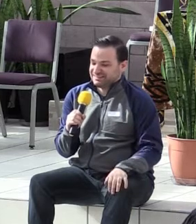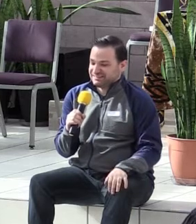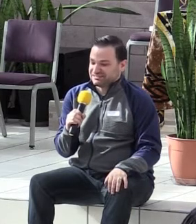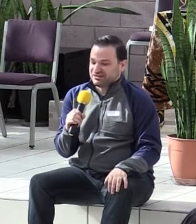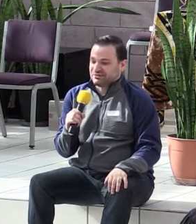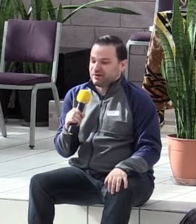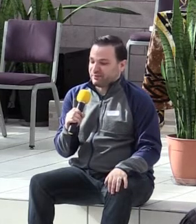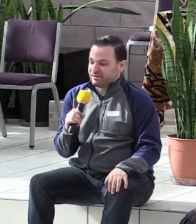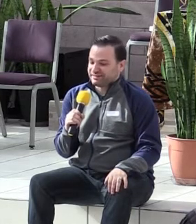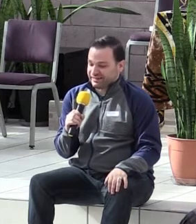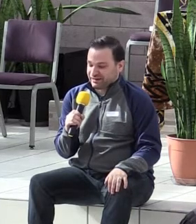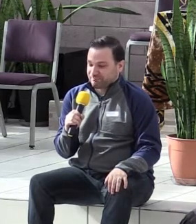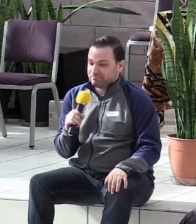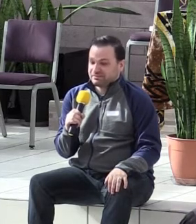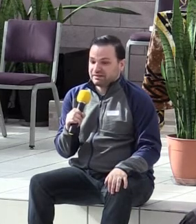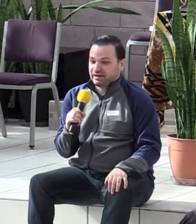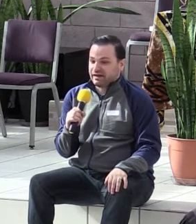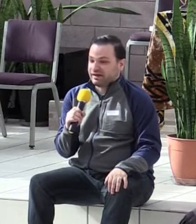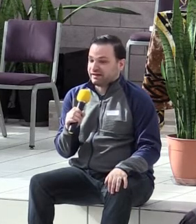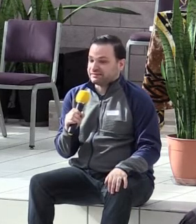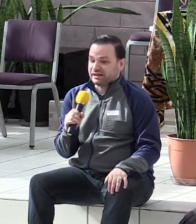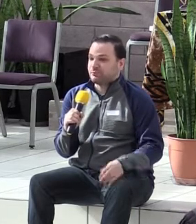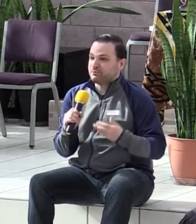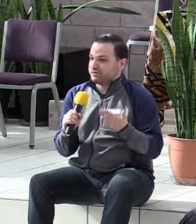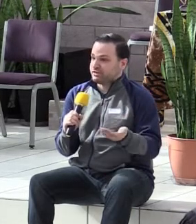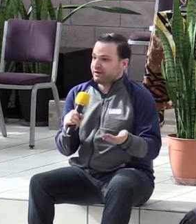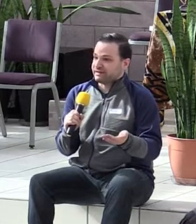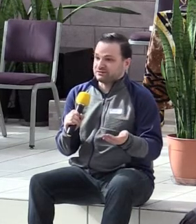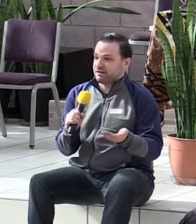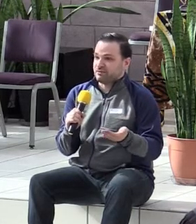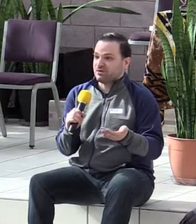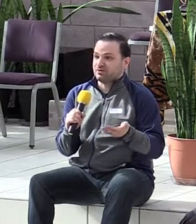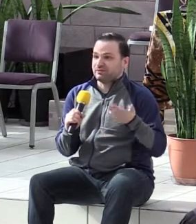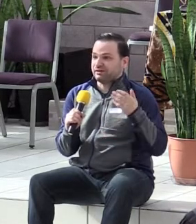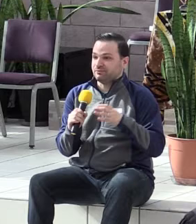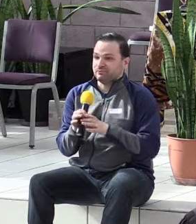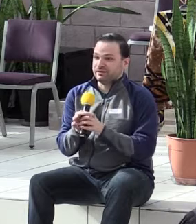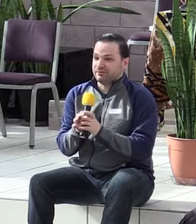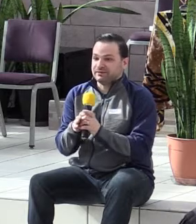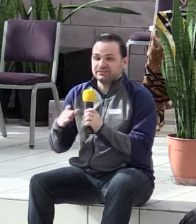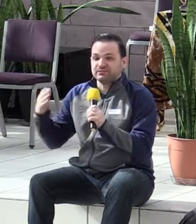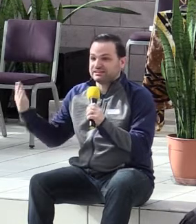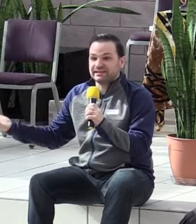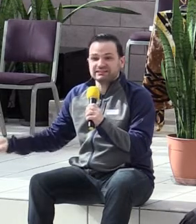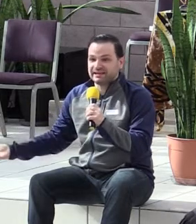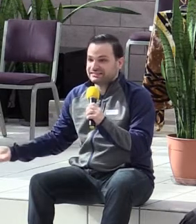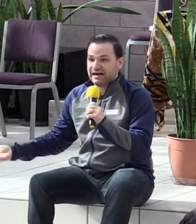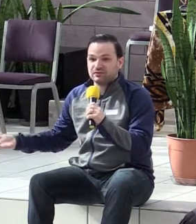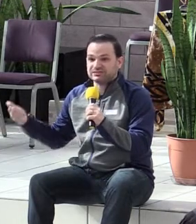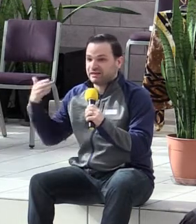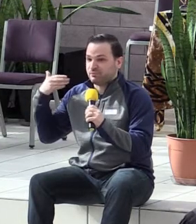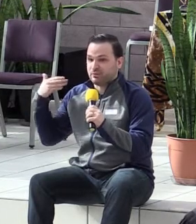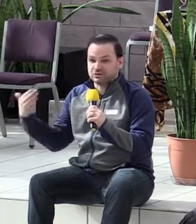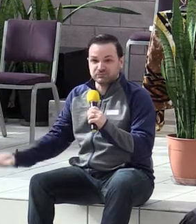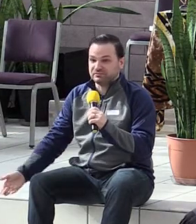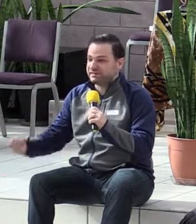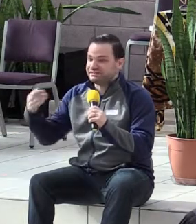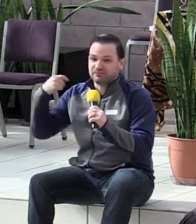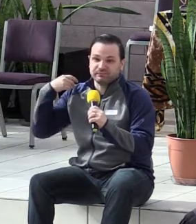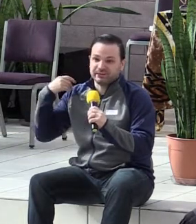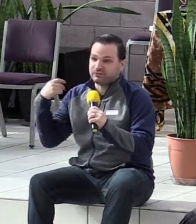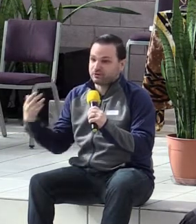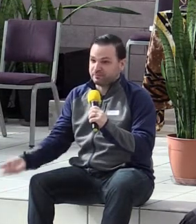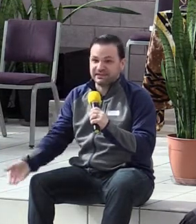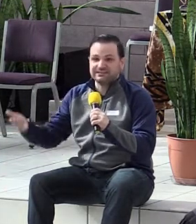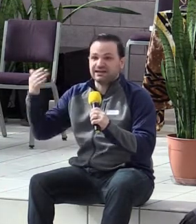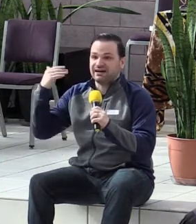chance. So I went on the date, and it went really great, don't get me wrong. We went over to his house, and we watched movies,